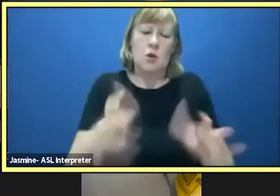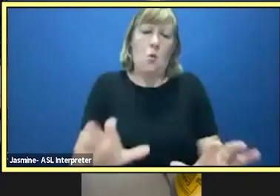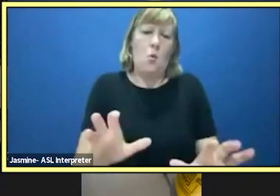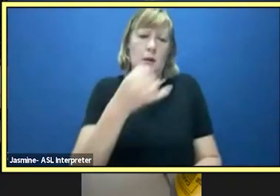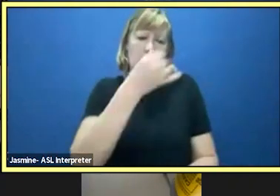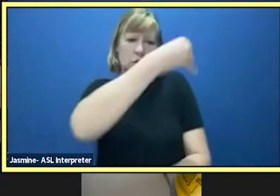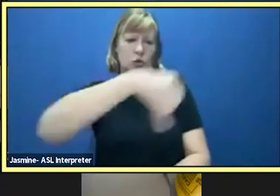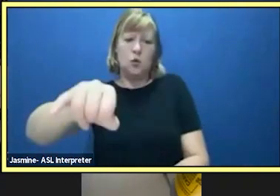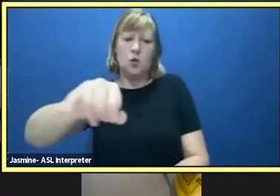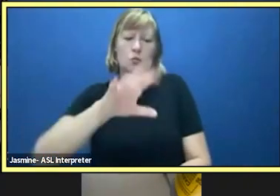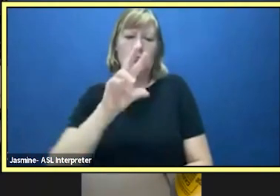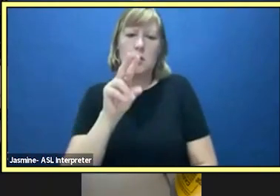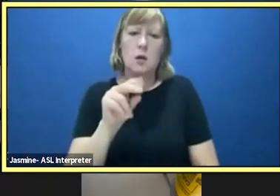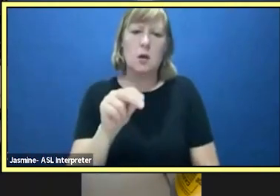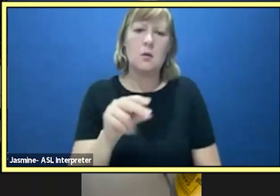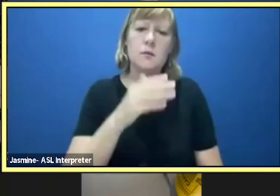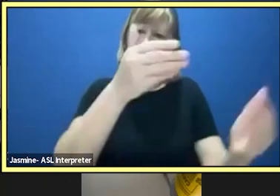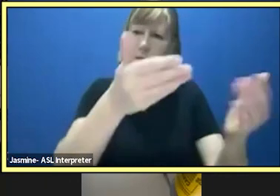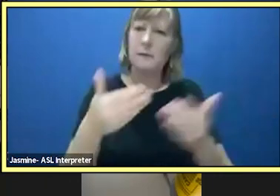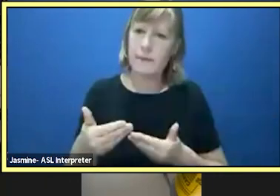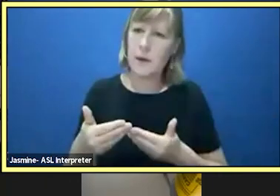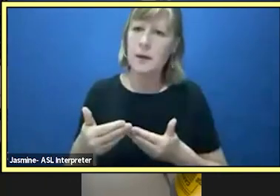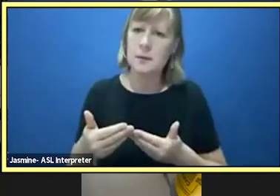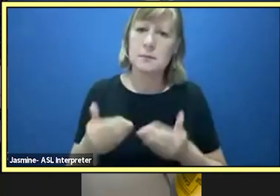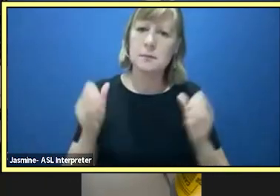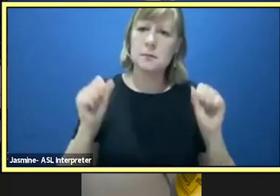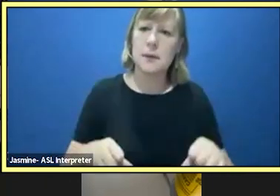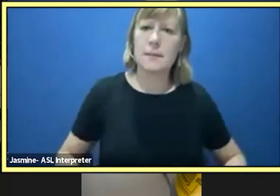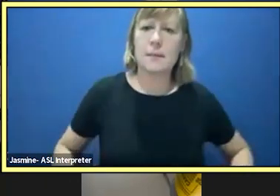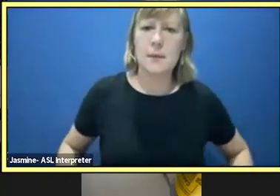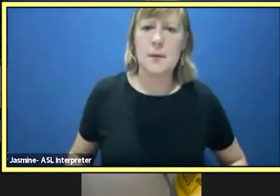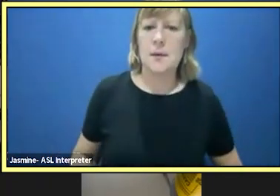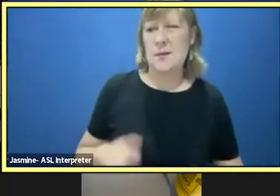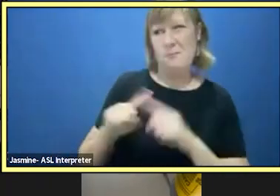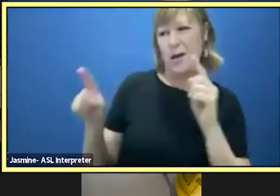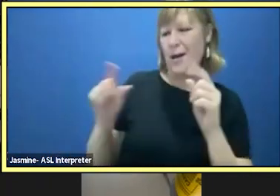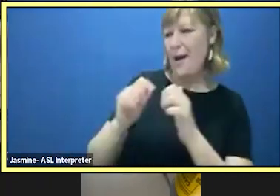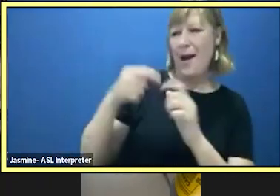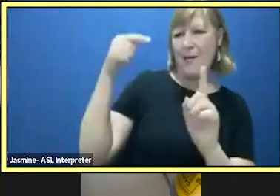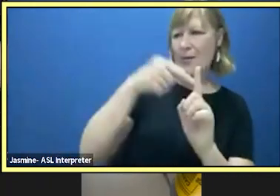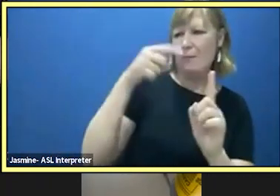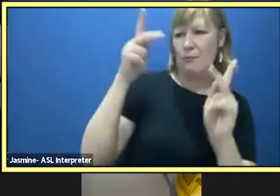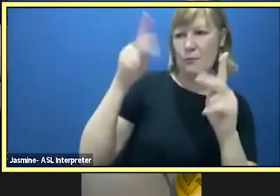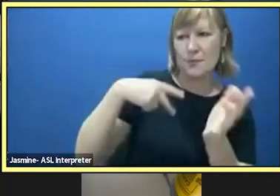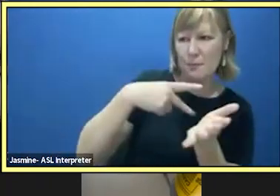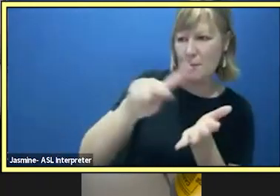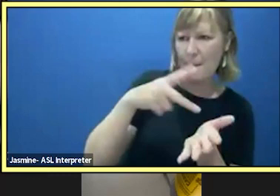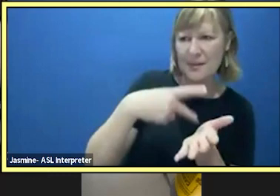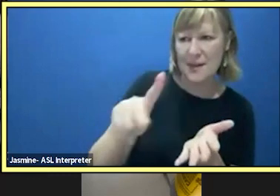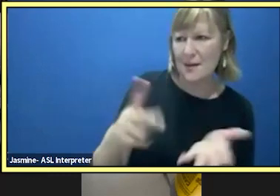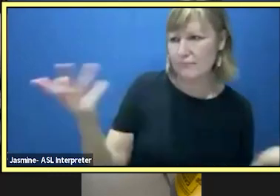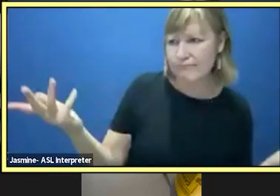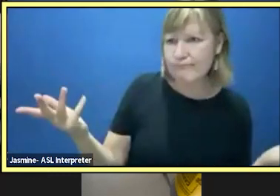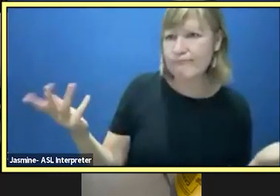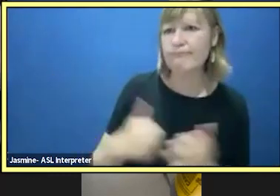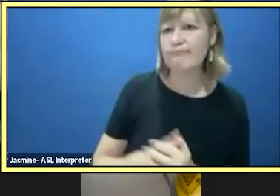assist them. Would that person be compensated, because again, we all go to work every day